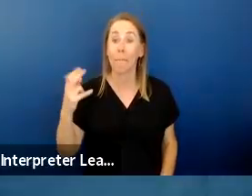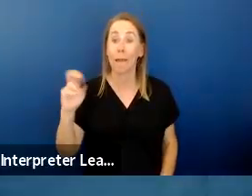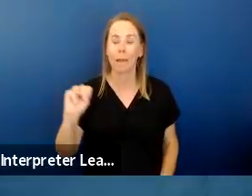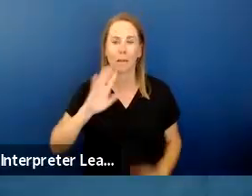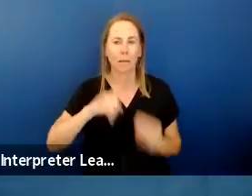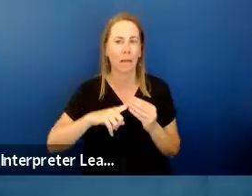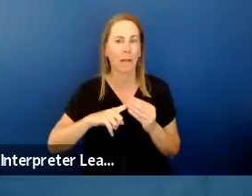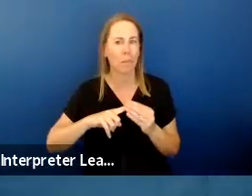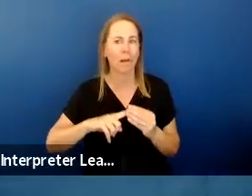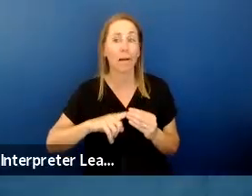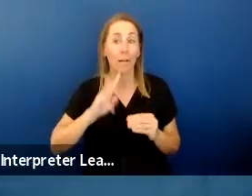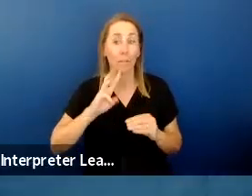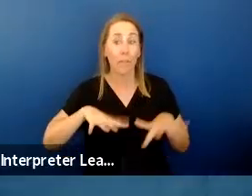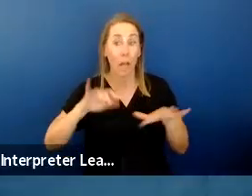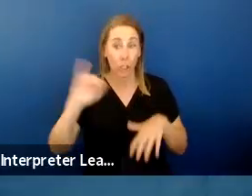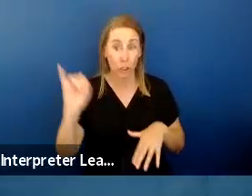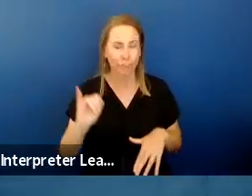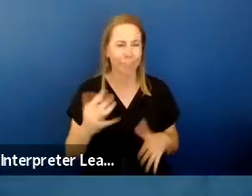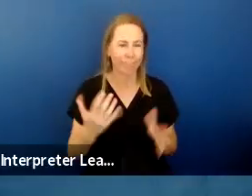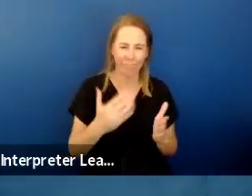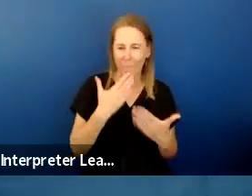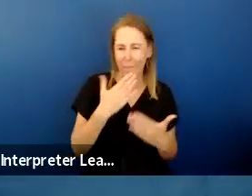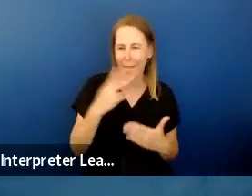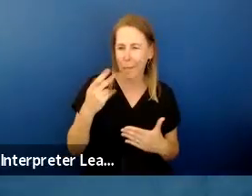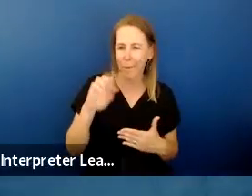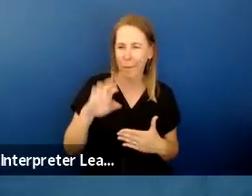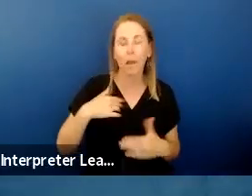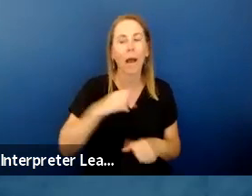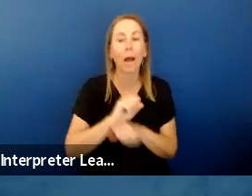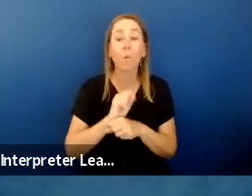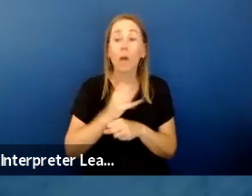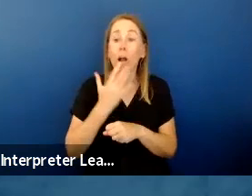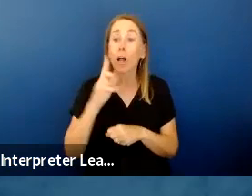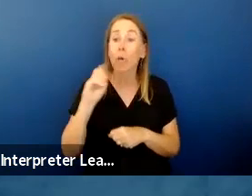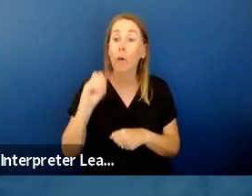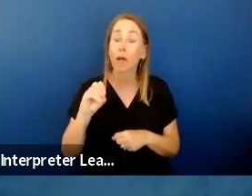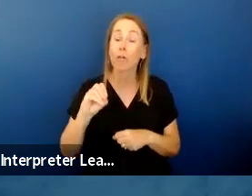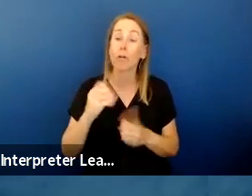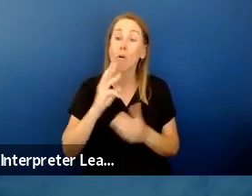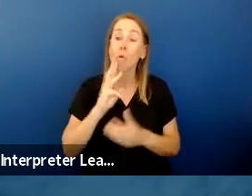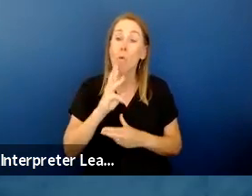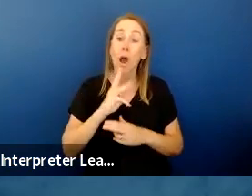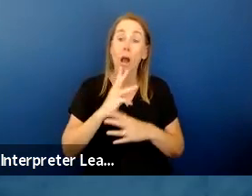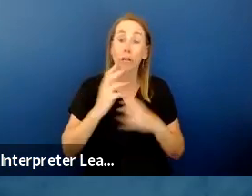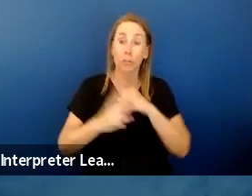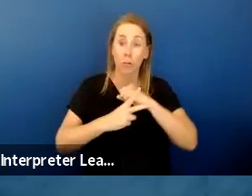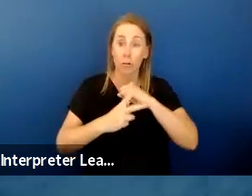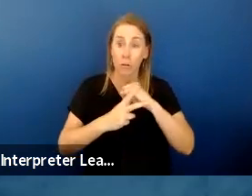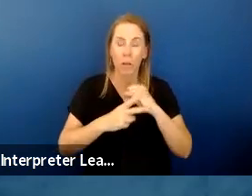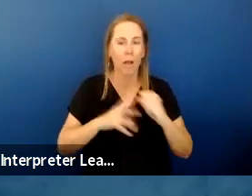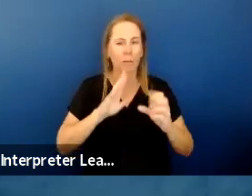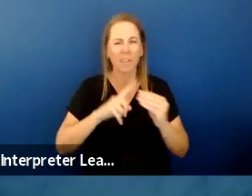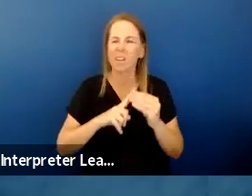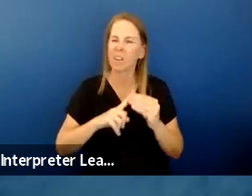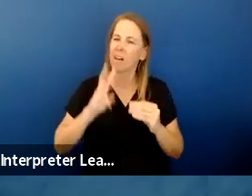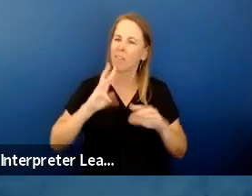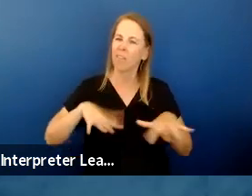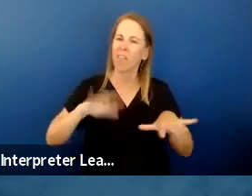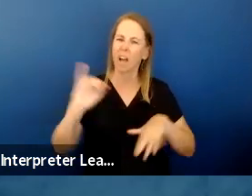Thank you, Peter. Again, I'm Doug Mahan. I'm with the Colorado Water Conservation Board, and I'll be covering flood insurance basics during this webinar.